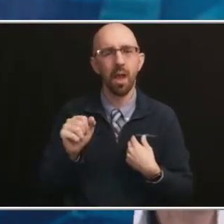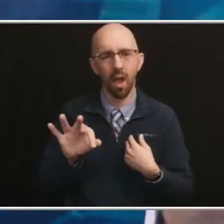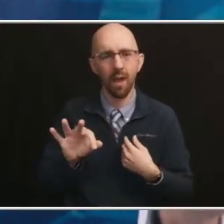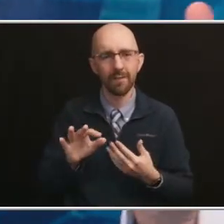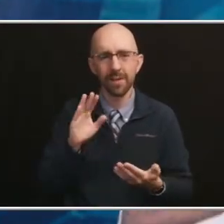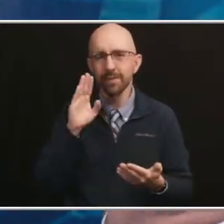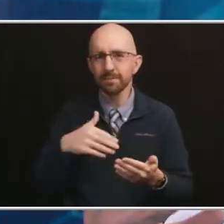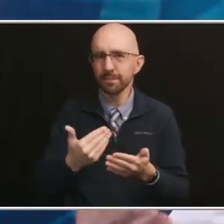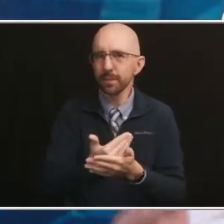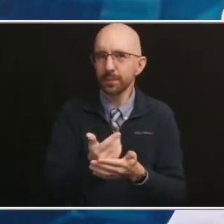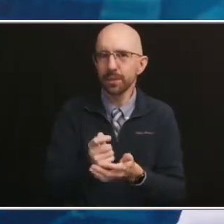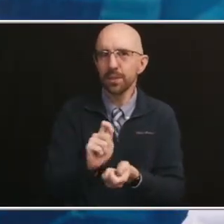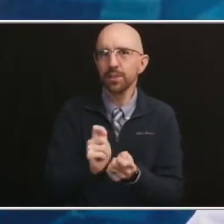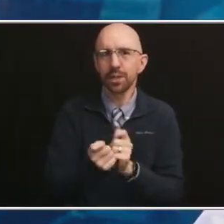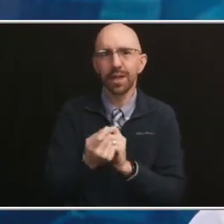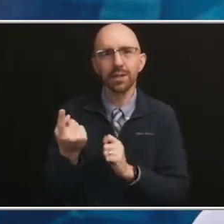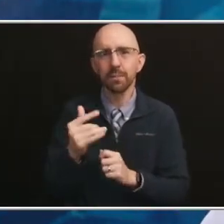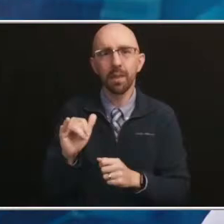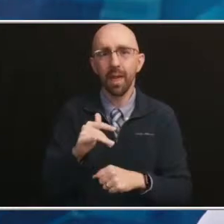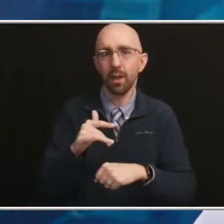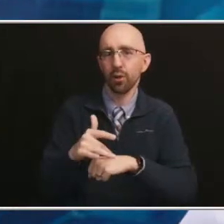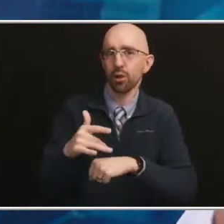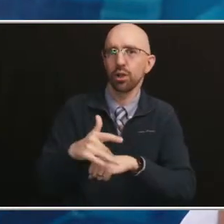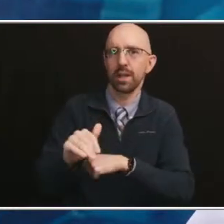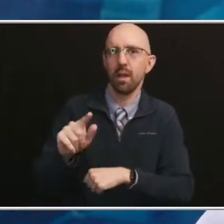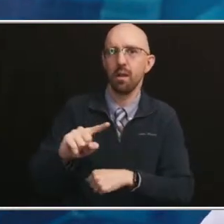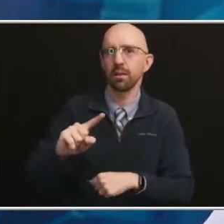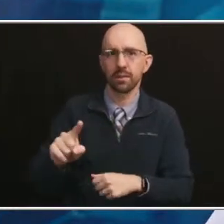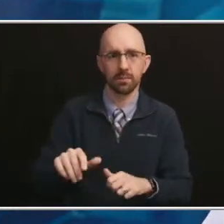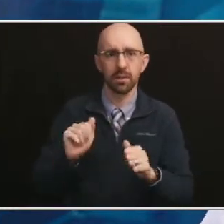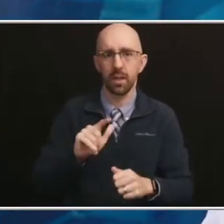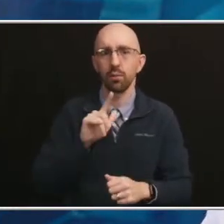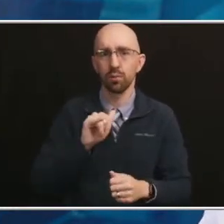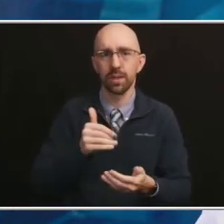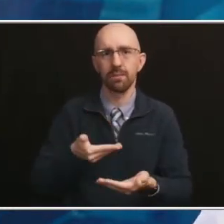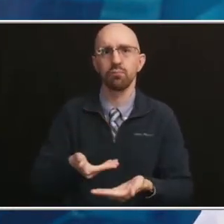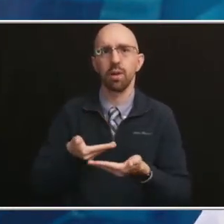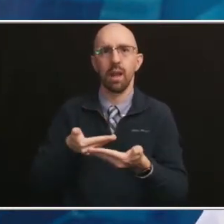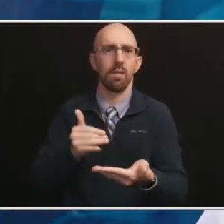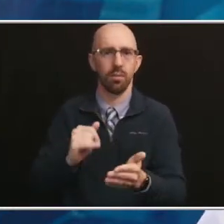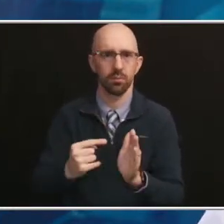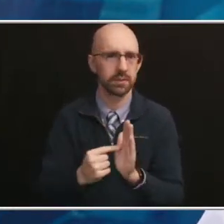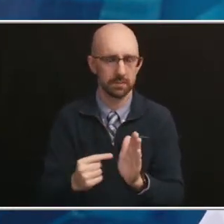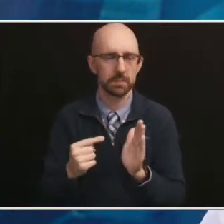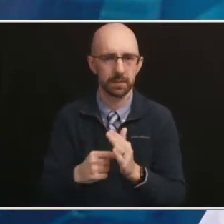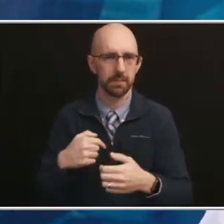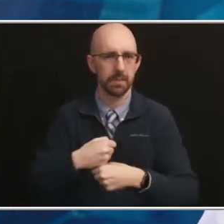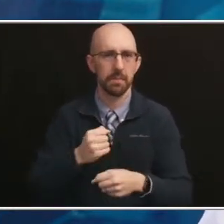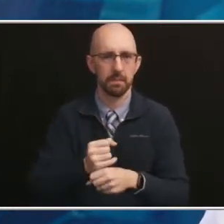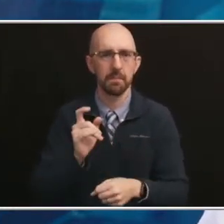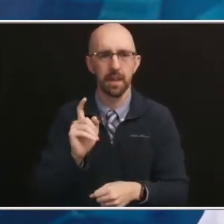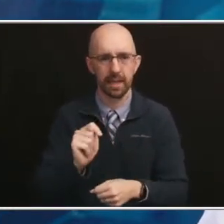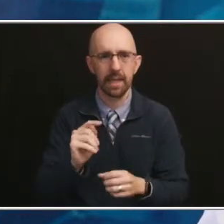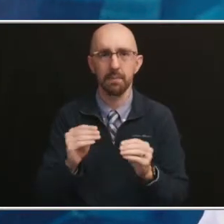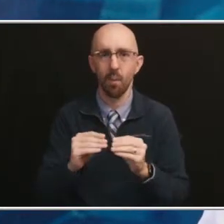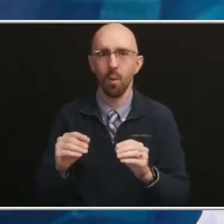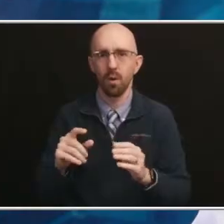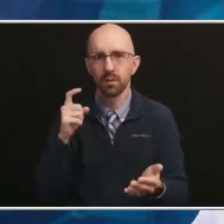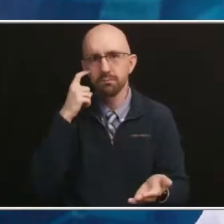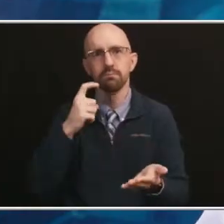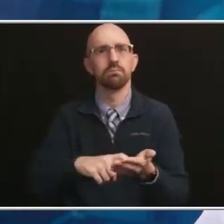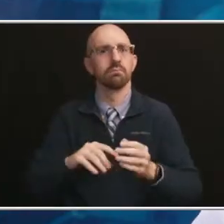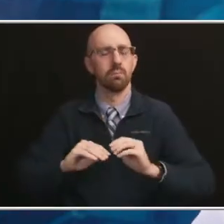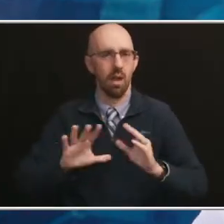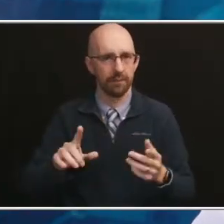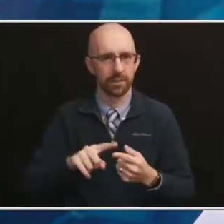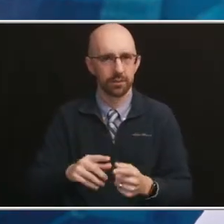change, something like early Alzheimer's, it can really bring out those symptoms and make it more obvious to you and your